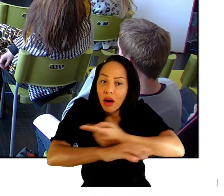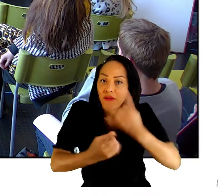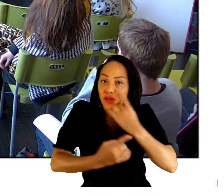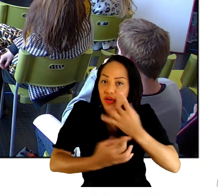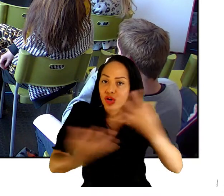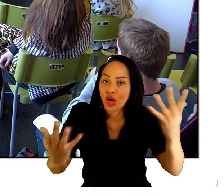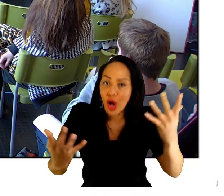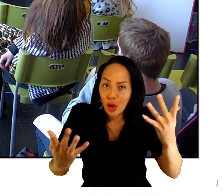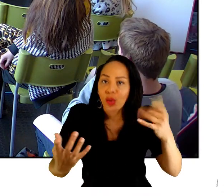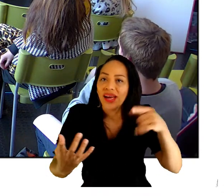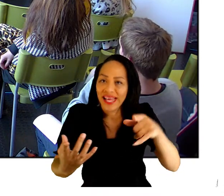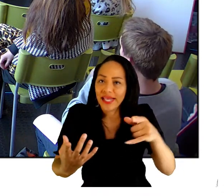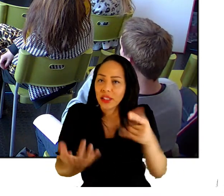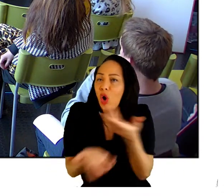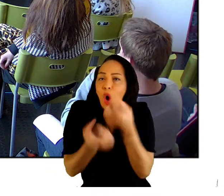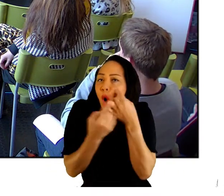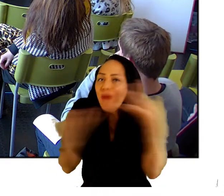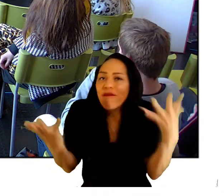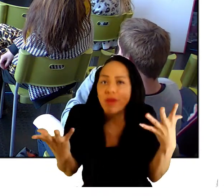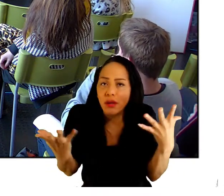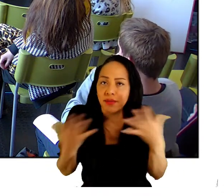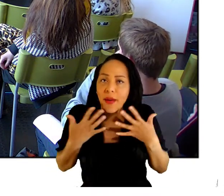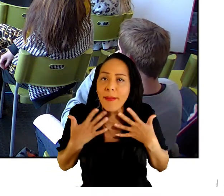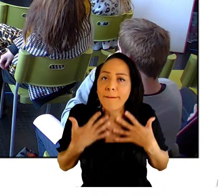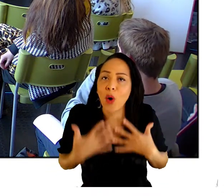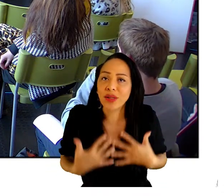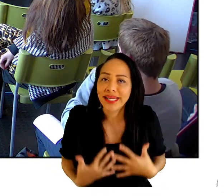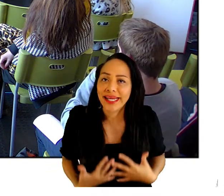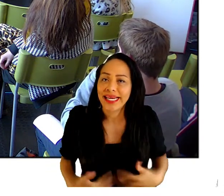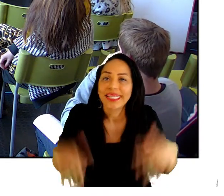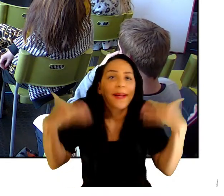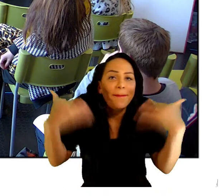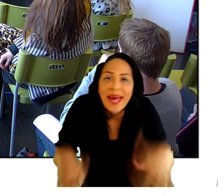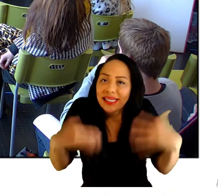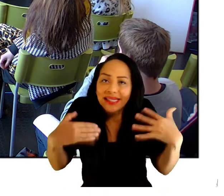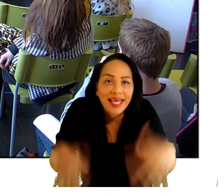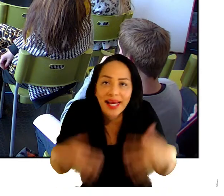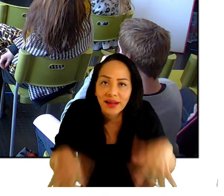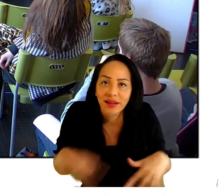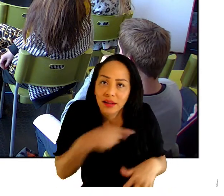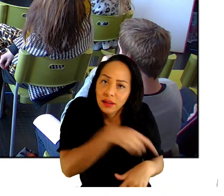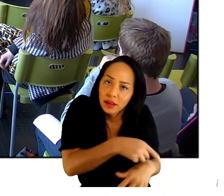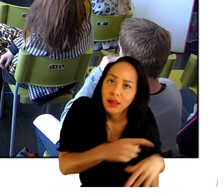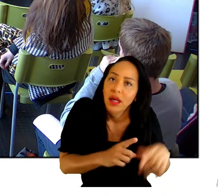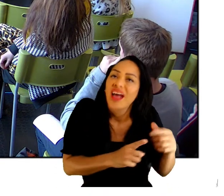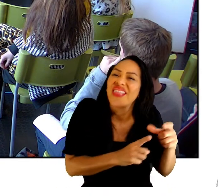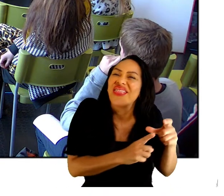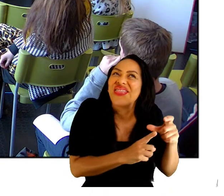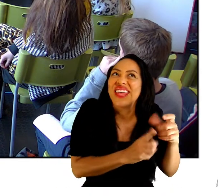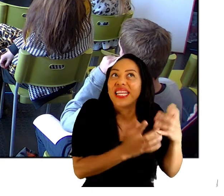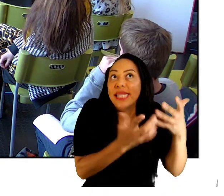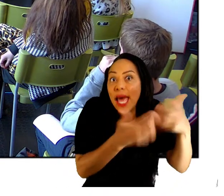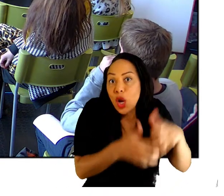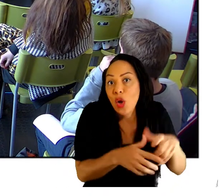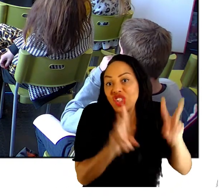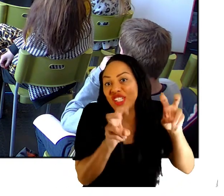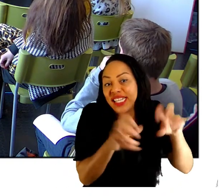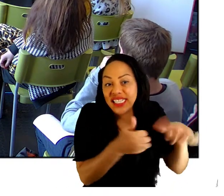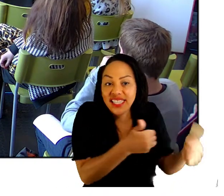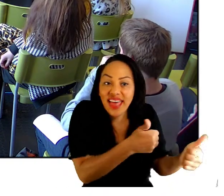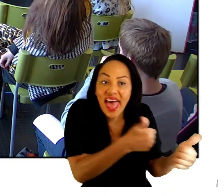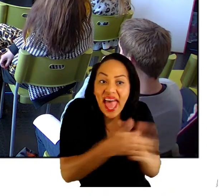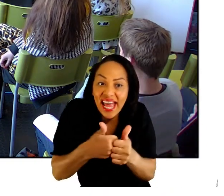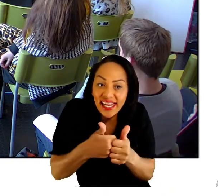here that we explain, and the technology is the aid. I would think that by the end of